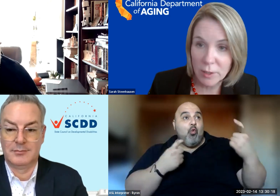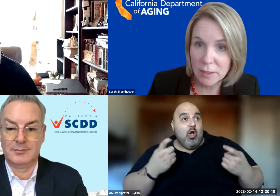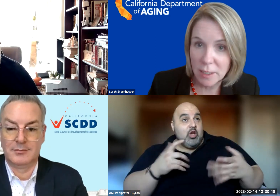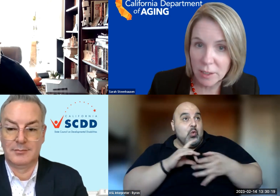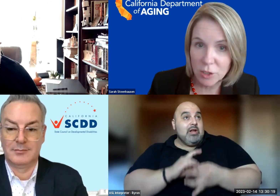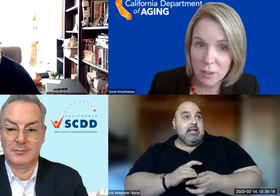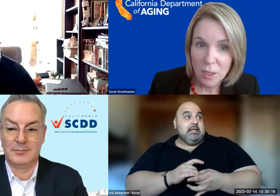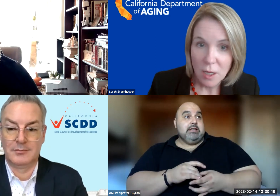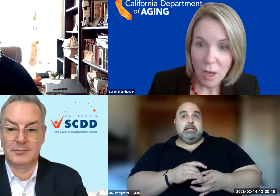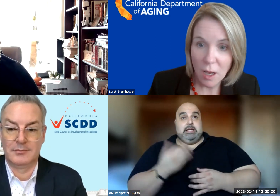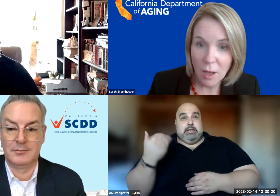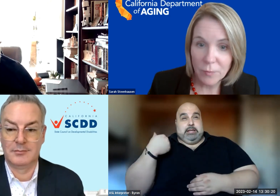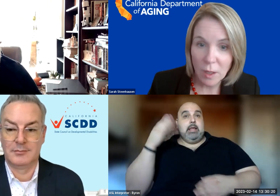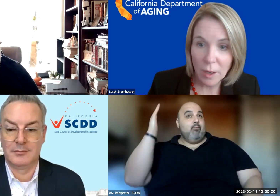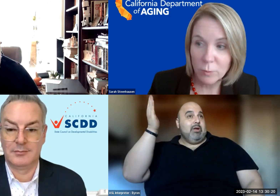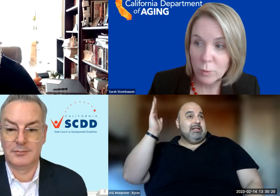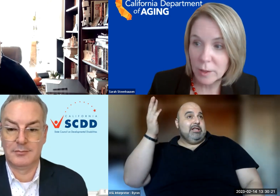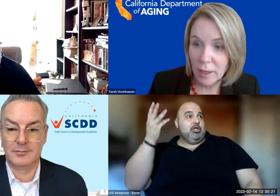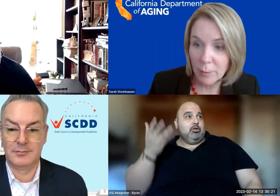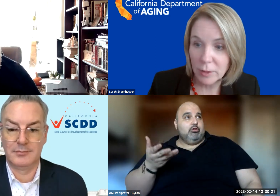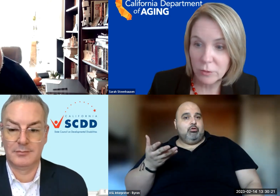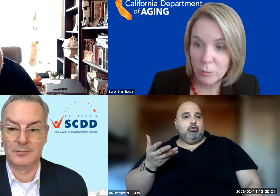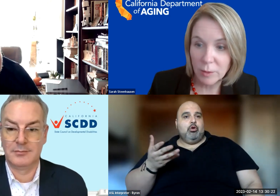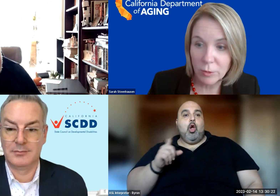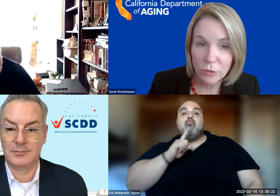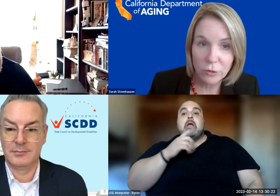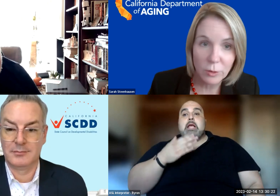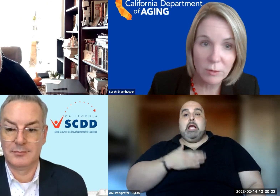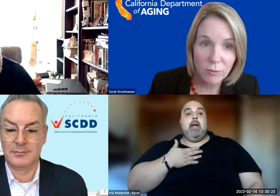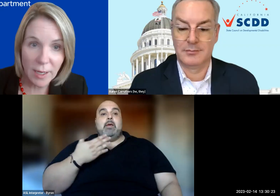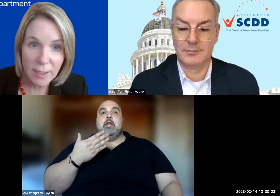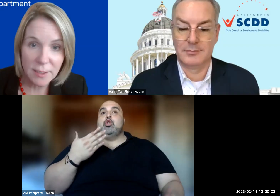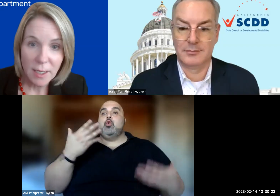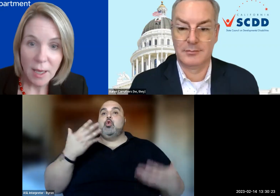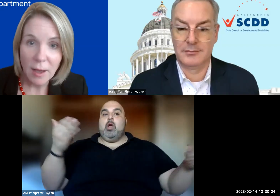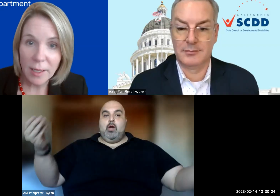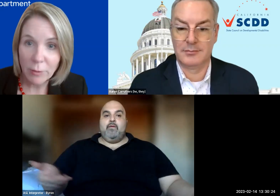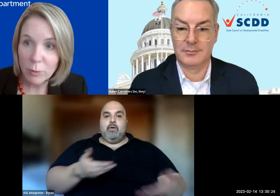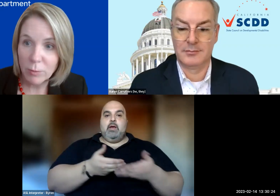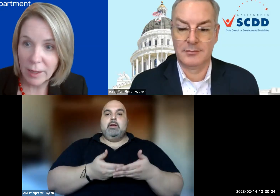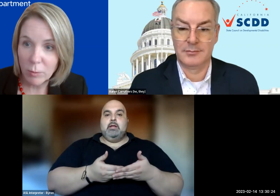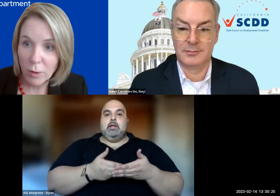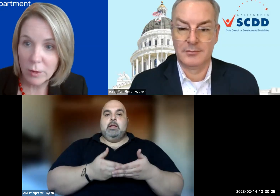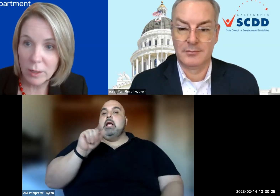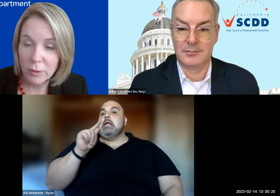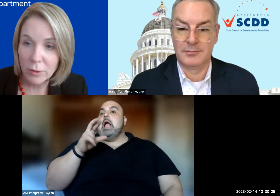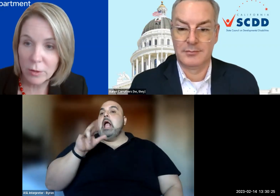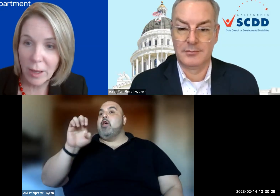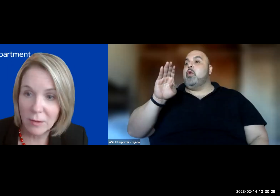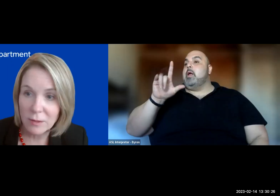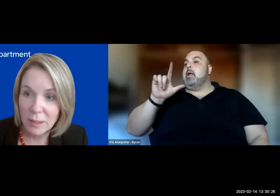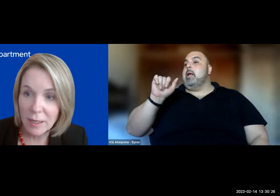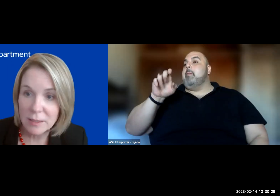Aaron's presentation, I'm really happy to be able to invite Catherine Blakemore in